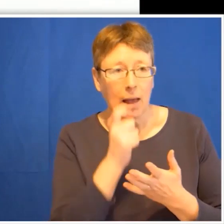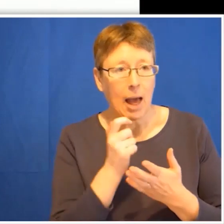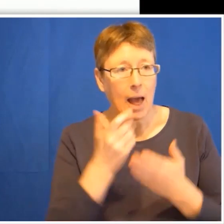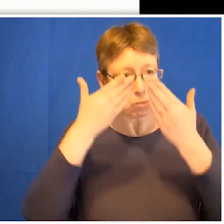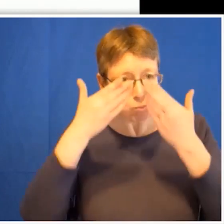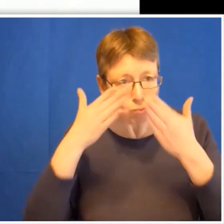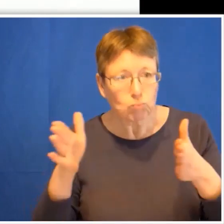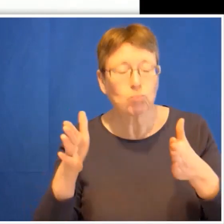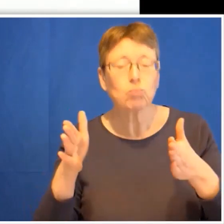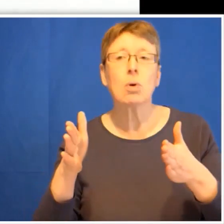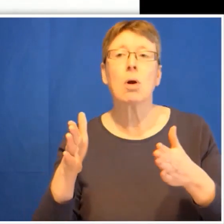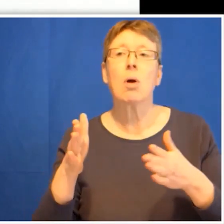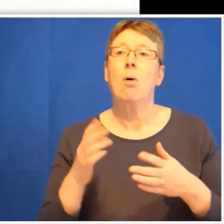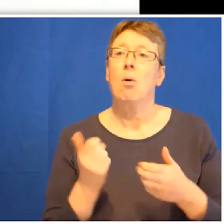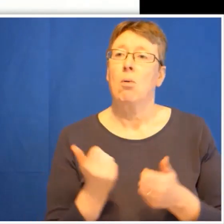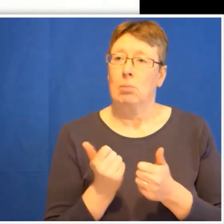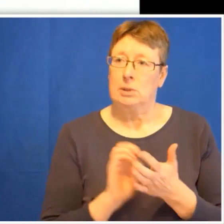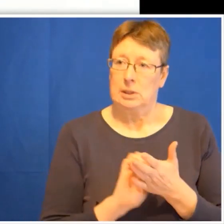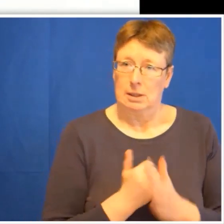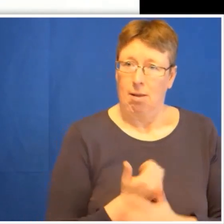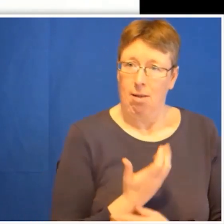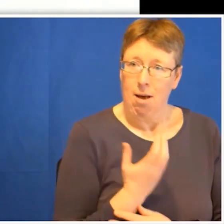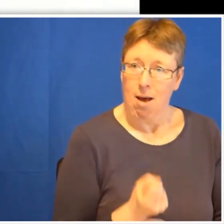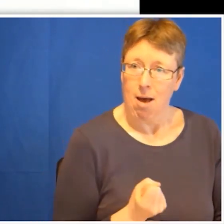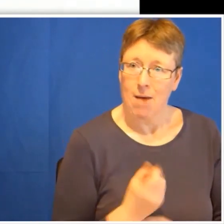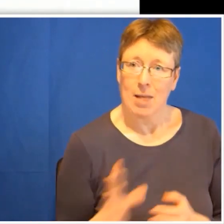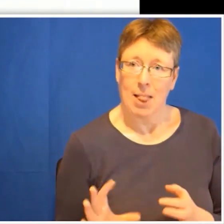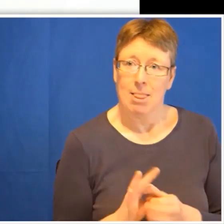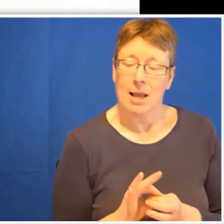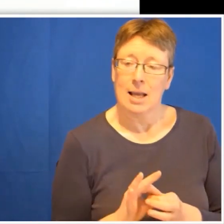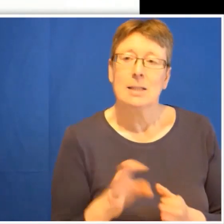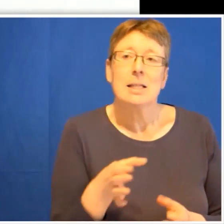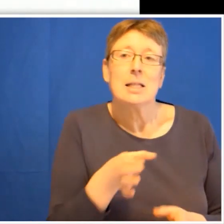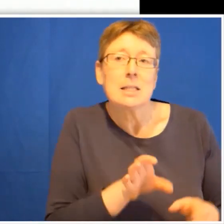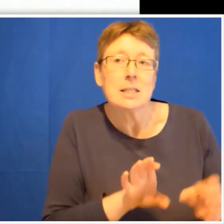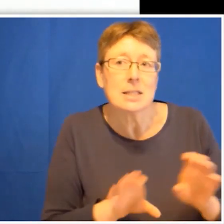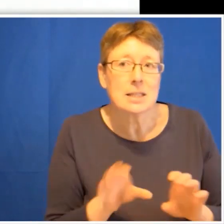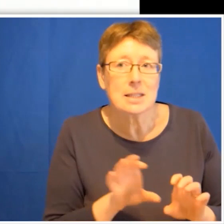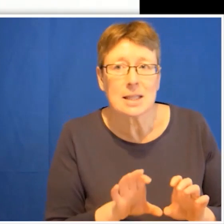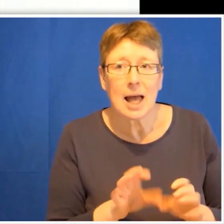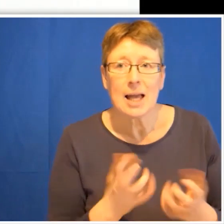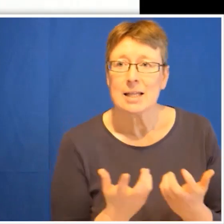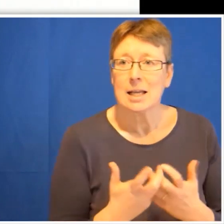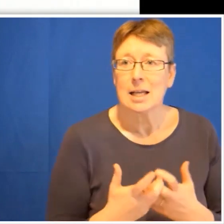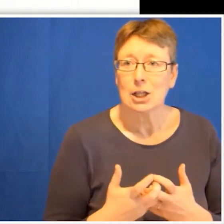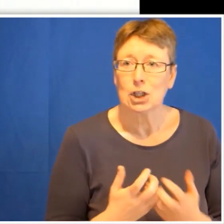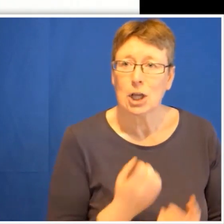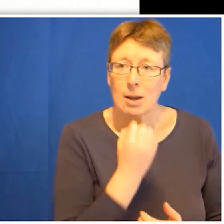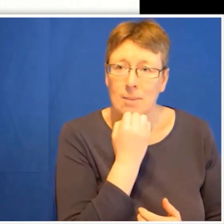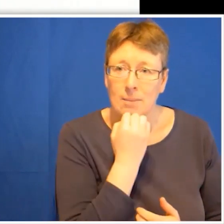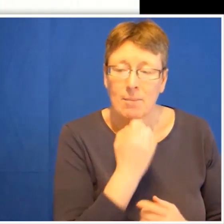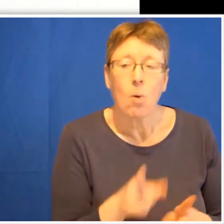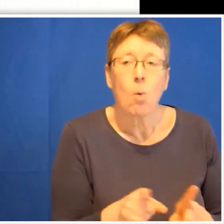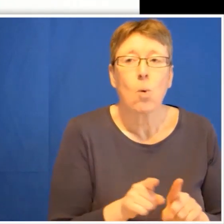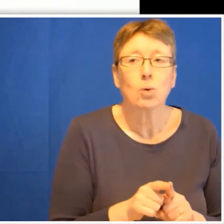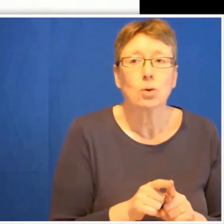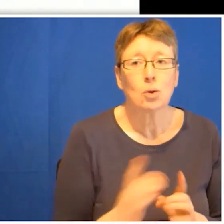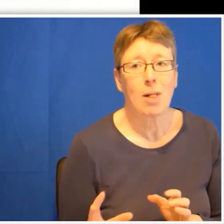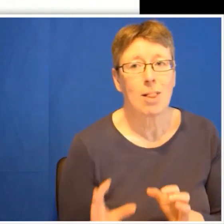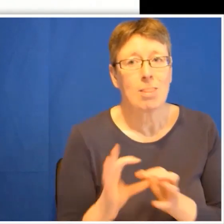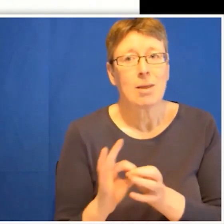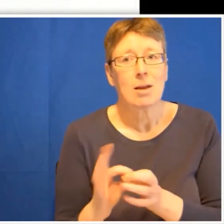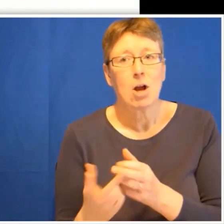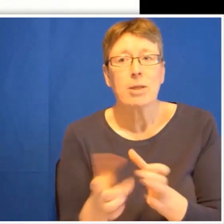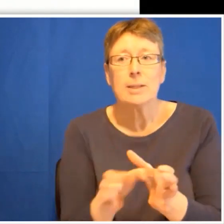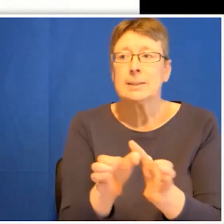that enables you not only to be quite deeply skilled as a scientist, an engineer, or a mathematician, but also to look across and work